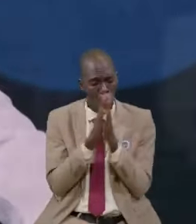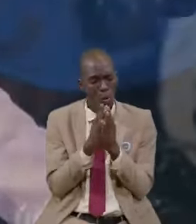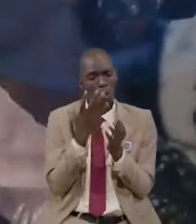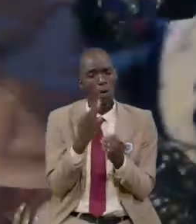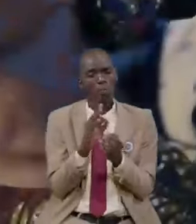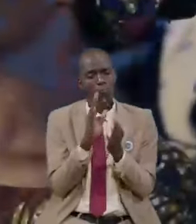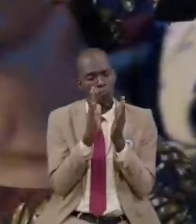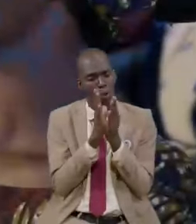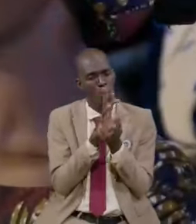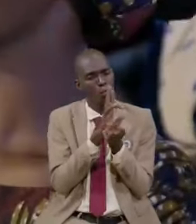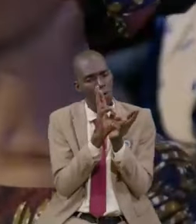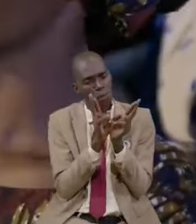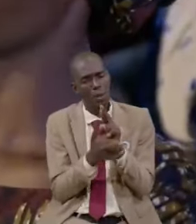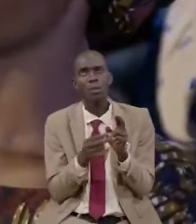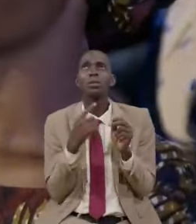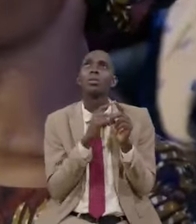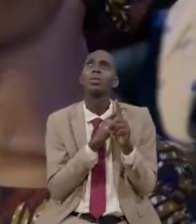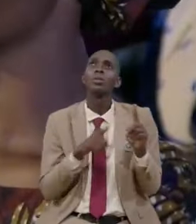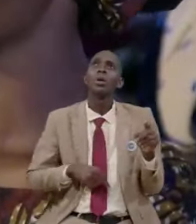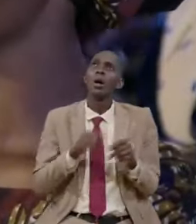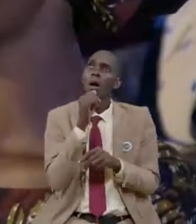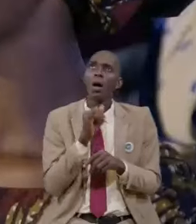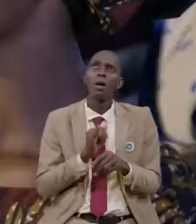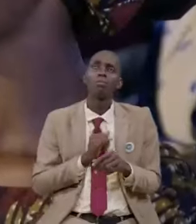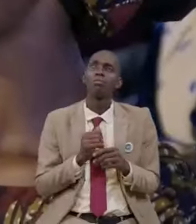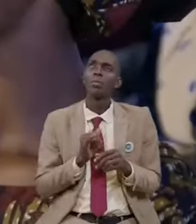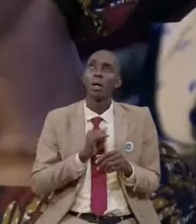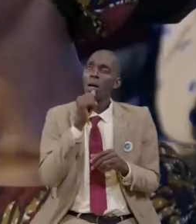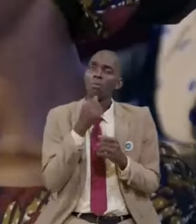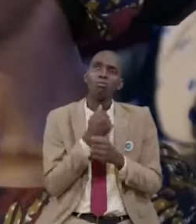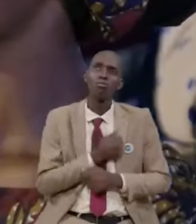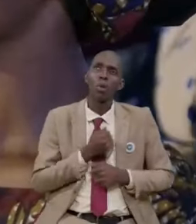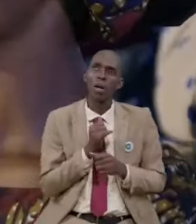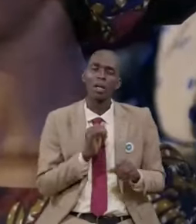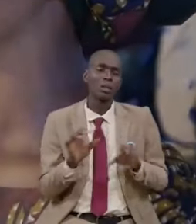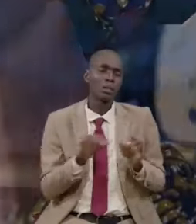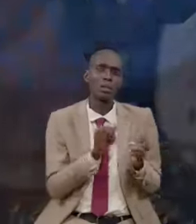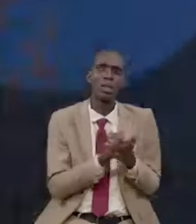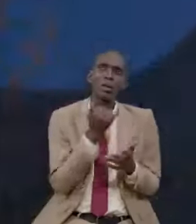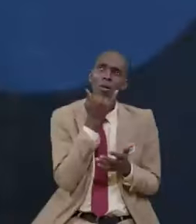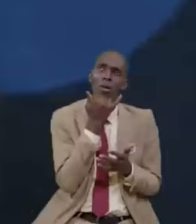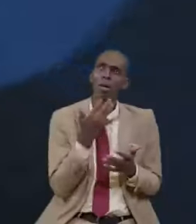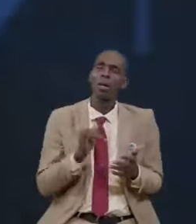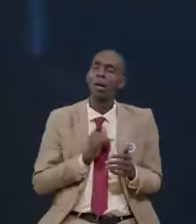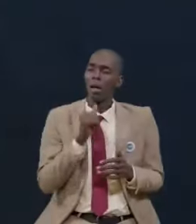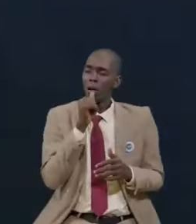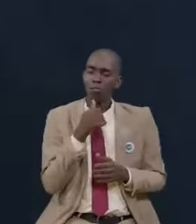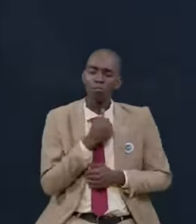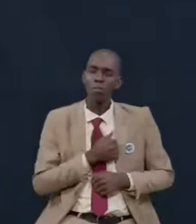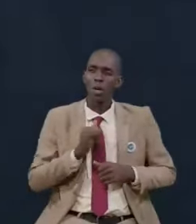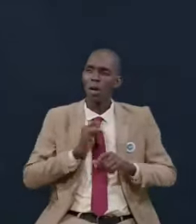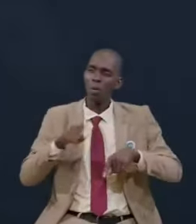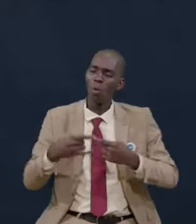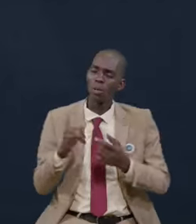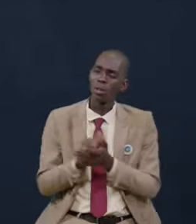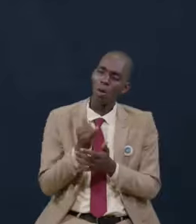say, I'm sorry I did that. I'm sorry I was part of that. I'm sorry I went that direction. I'm sorry I do not